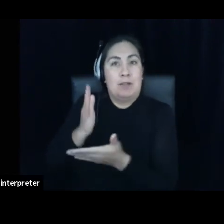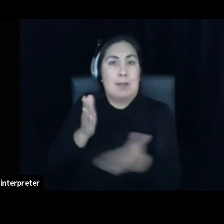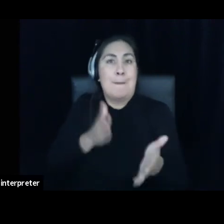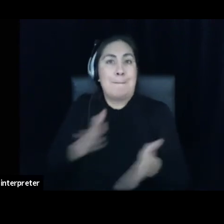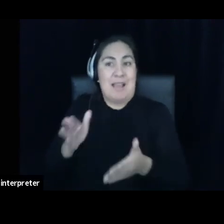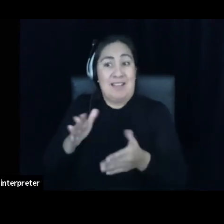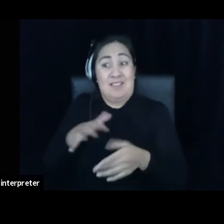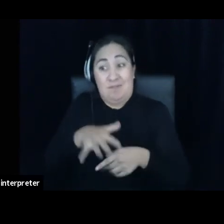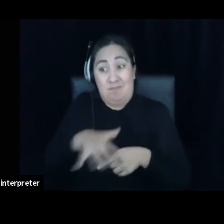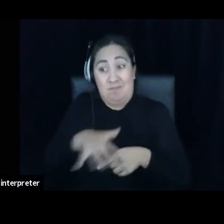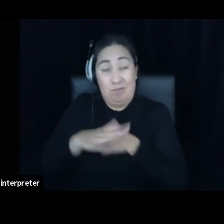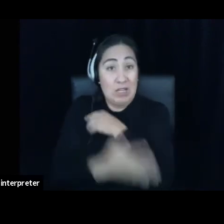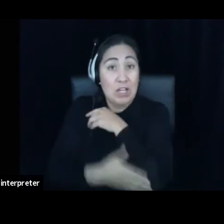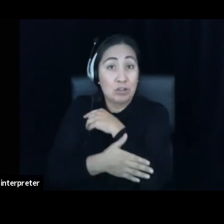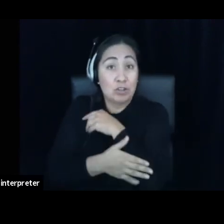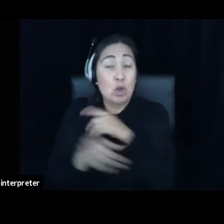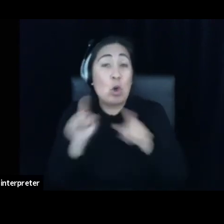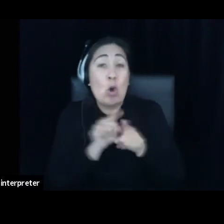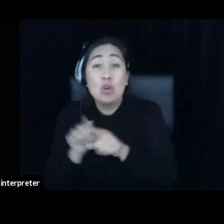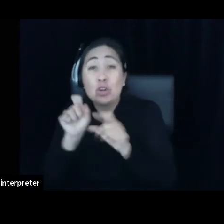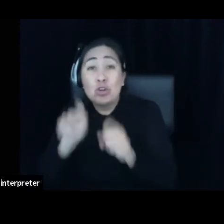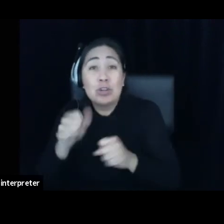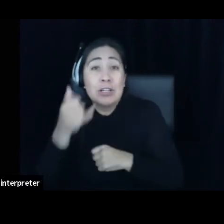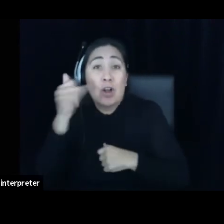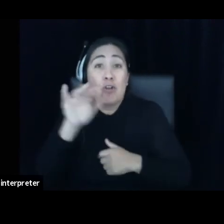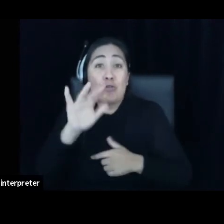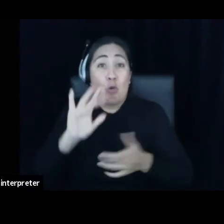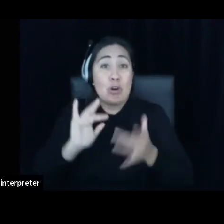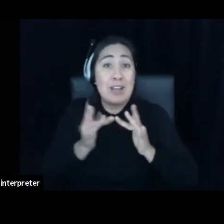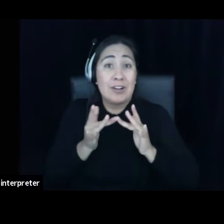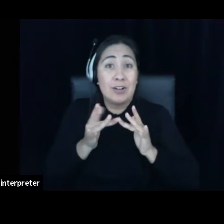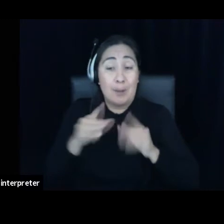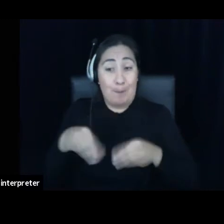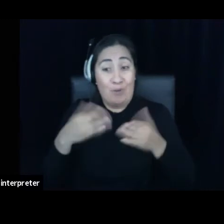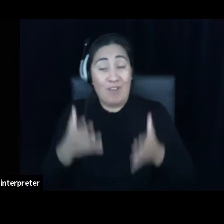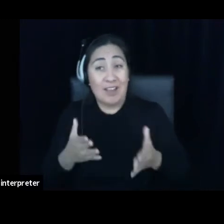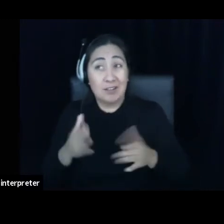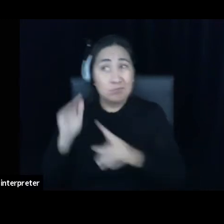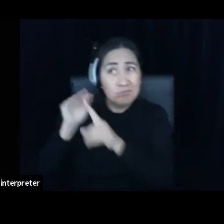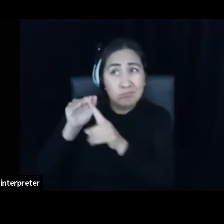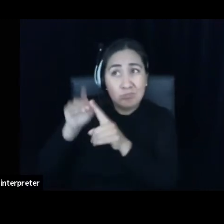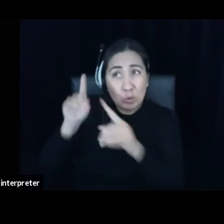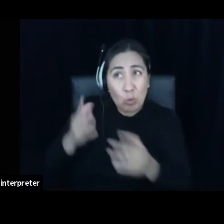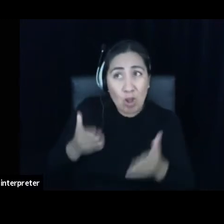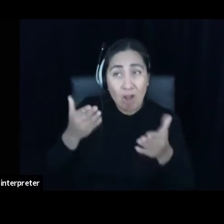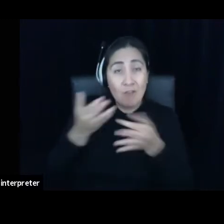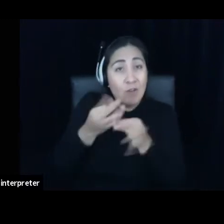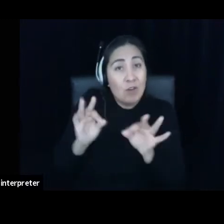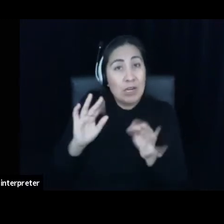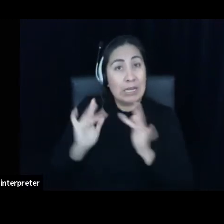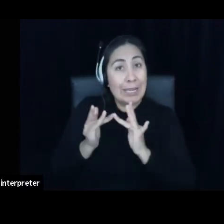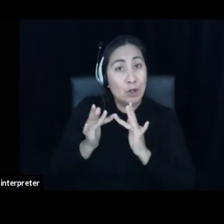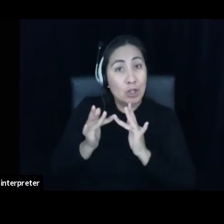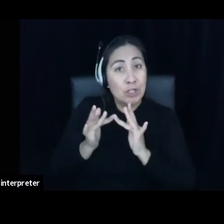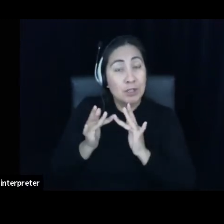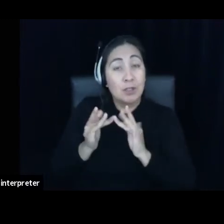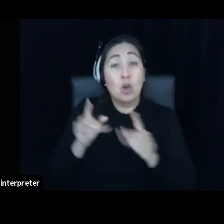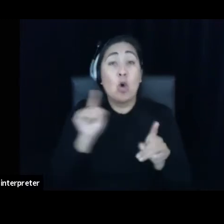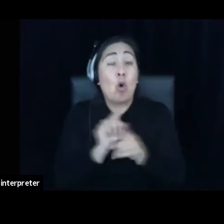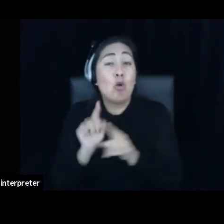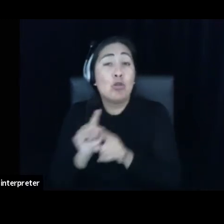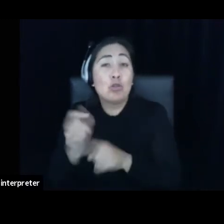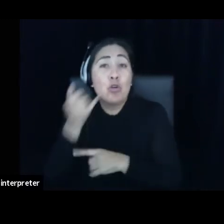Call your internet provider to see if they offer free internet during the crisis. Call your auto loan